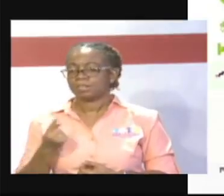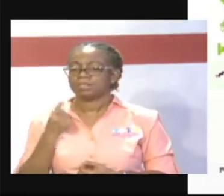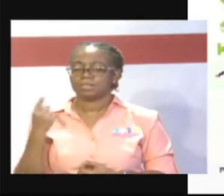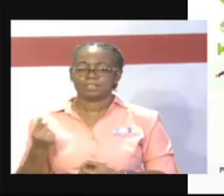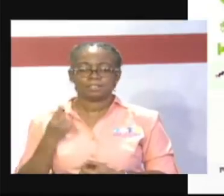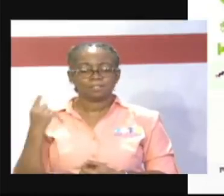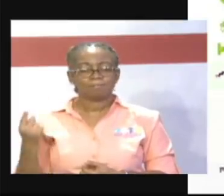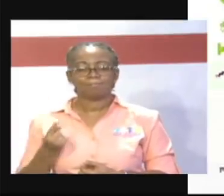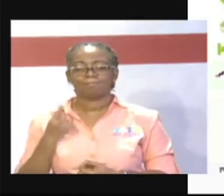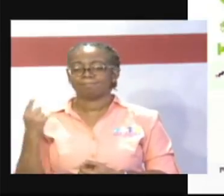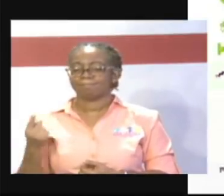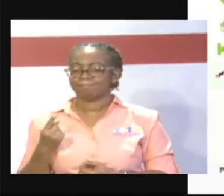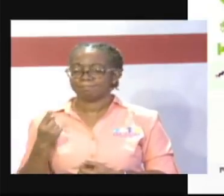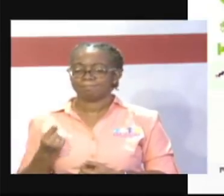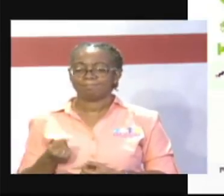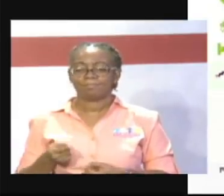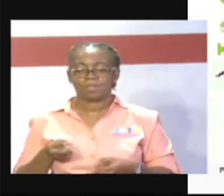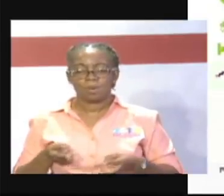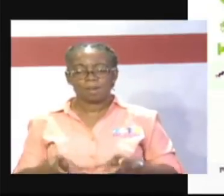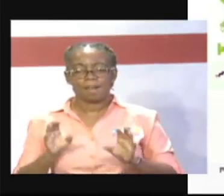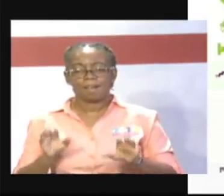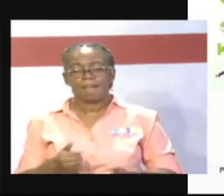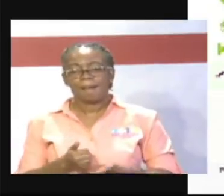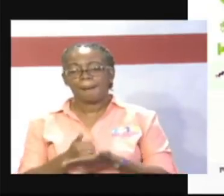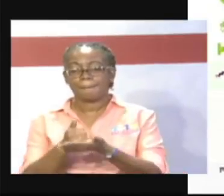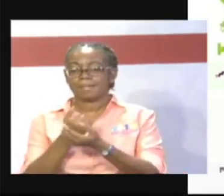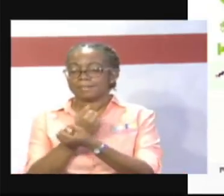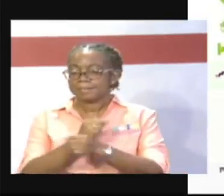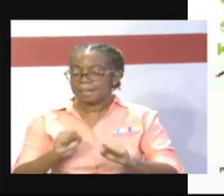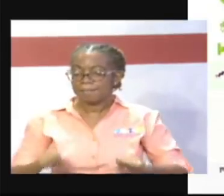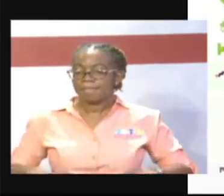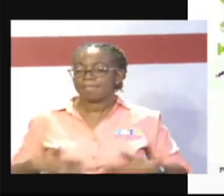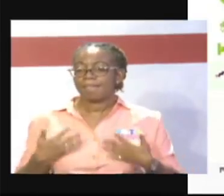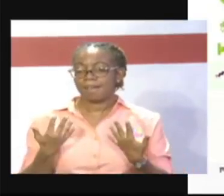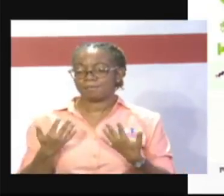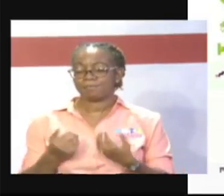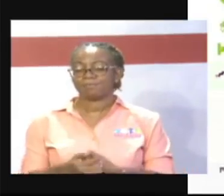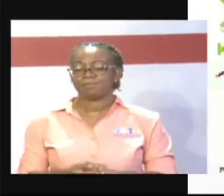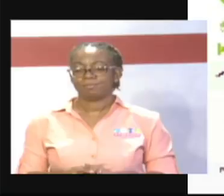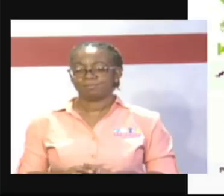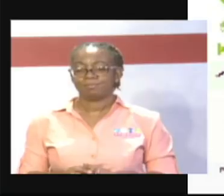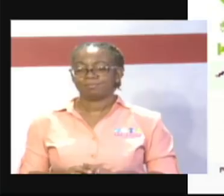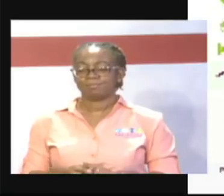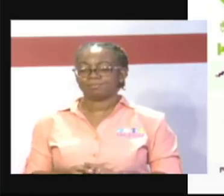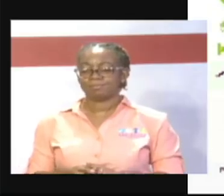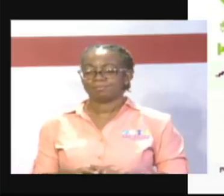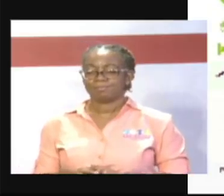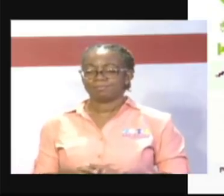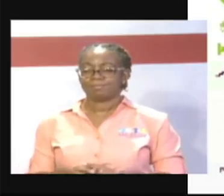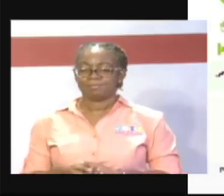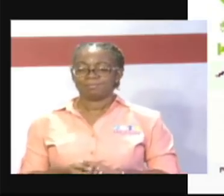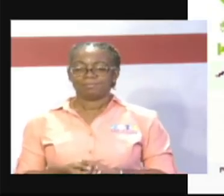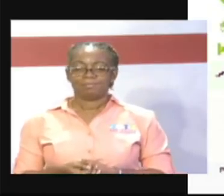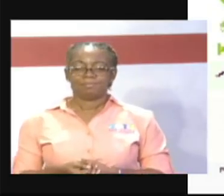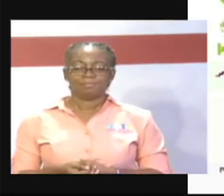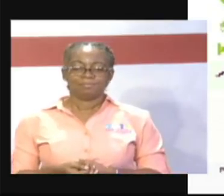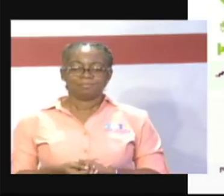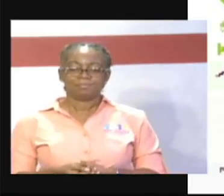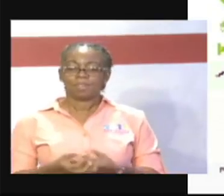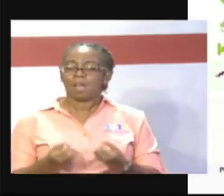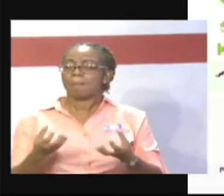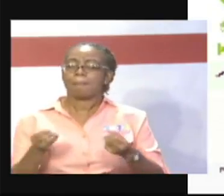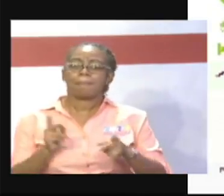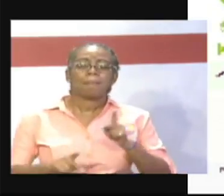additional tier that can save lives at this point. The vaccination status is as